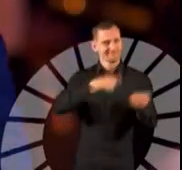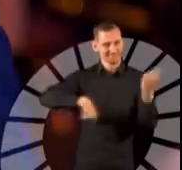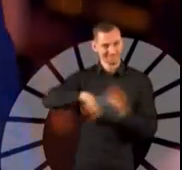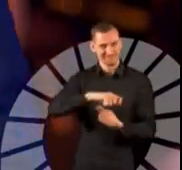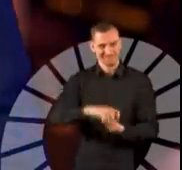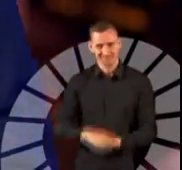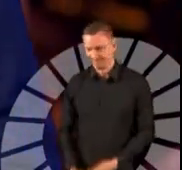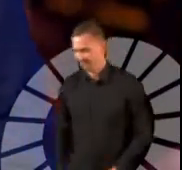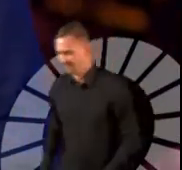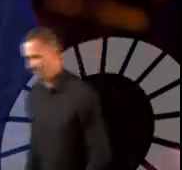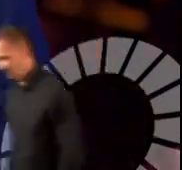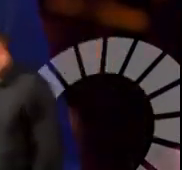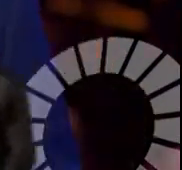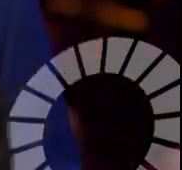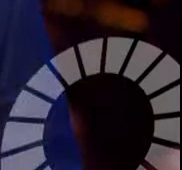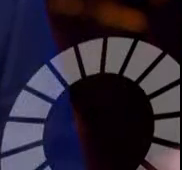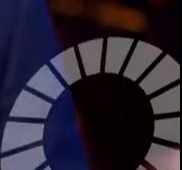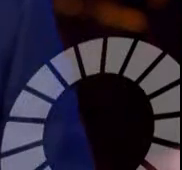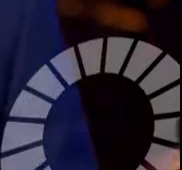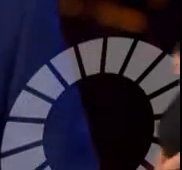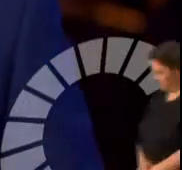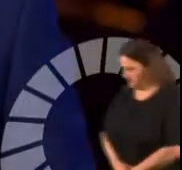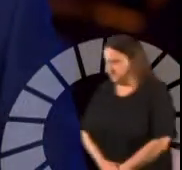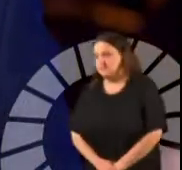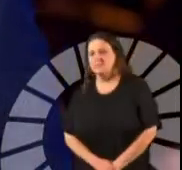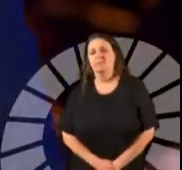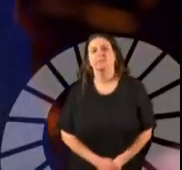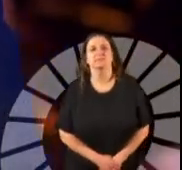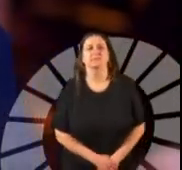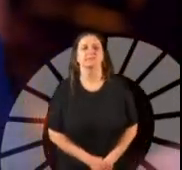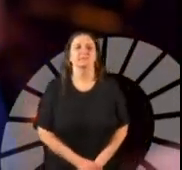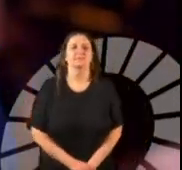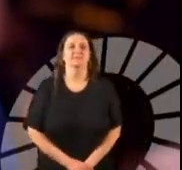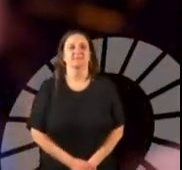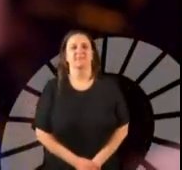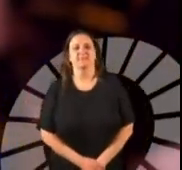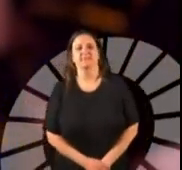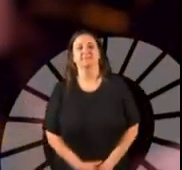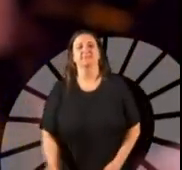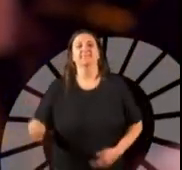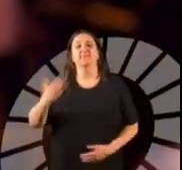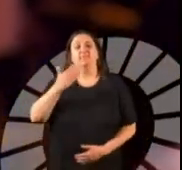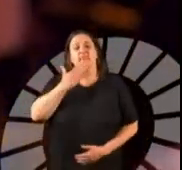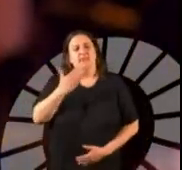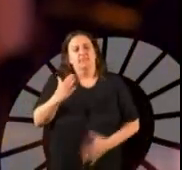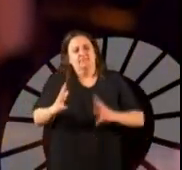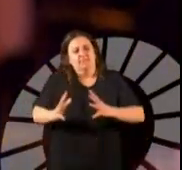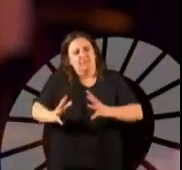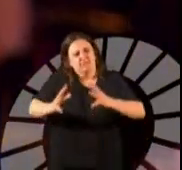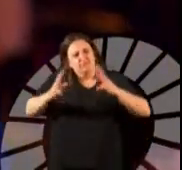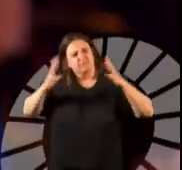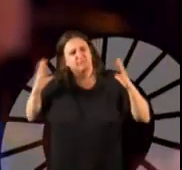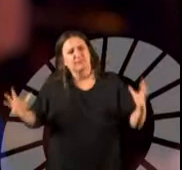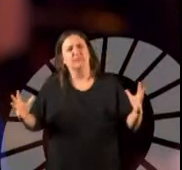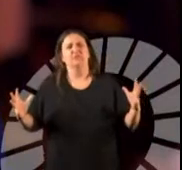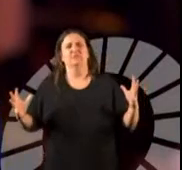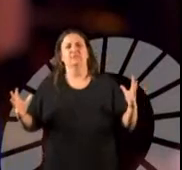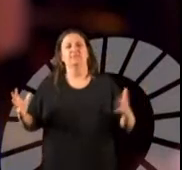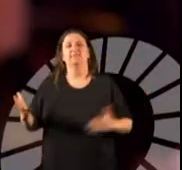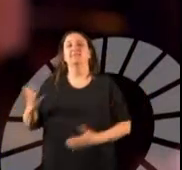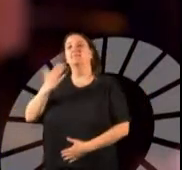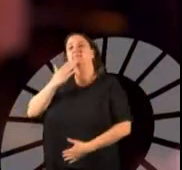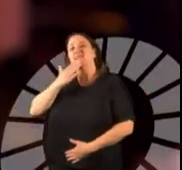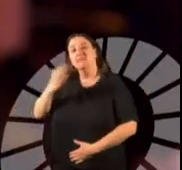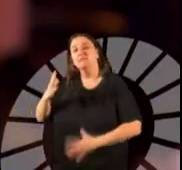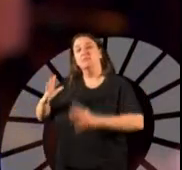Thank you very much. Thank you very much, Mrs. Vice President. Thank you so much for that, and for your